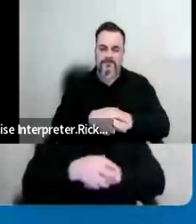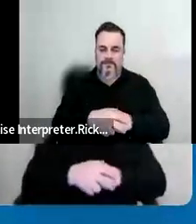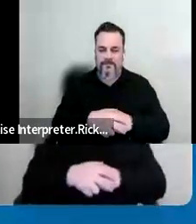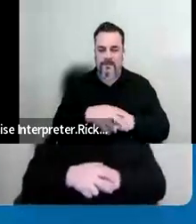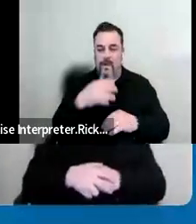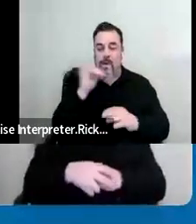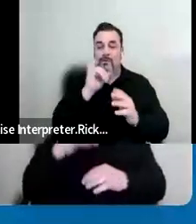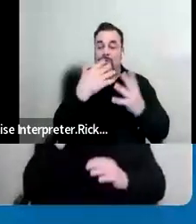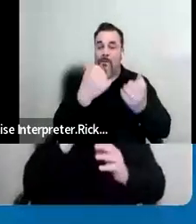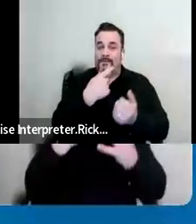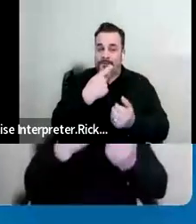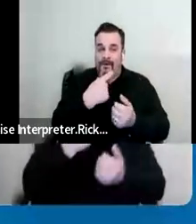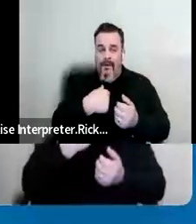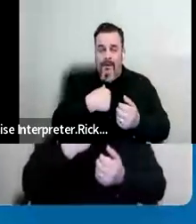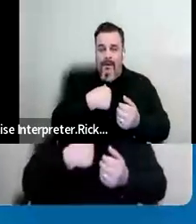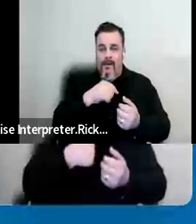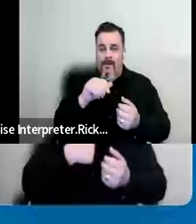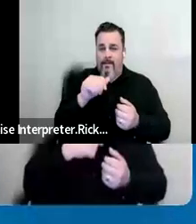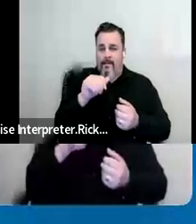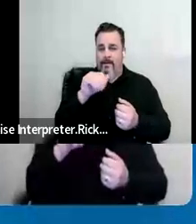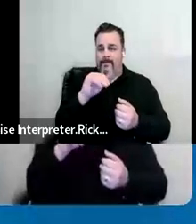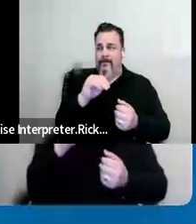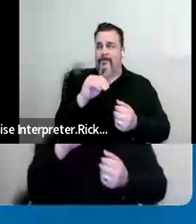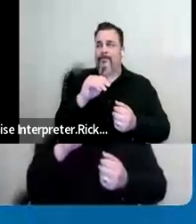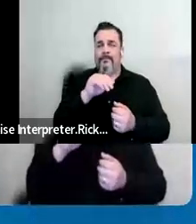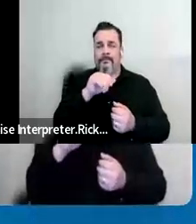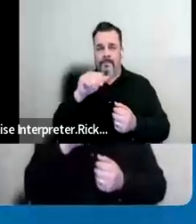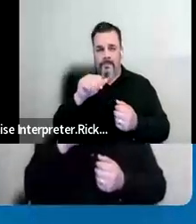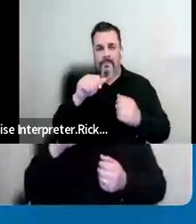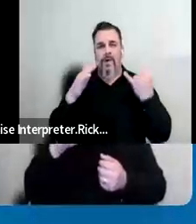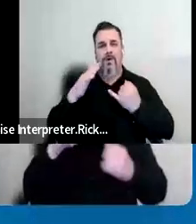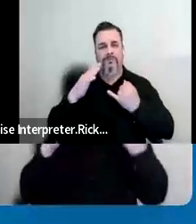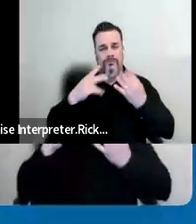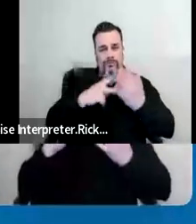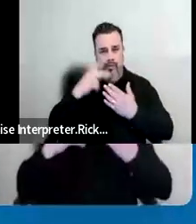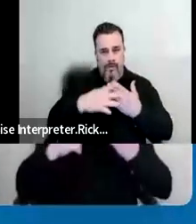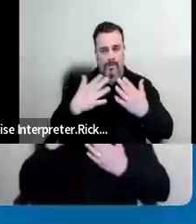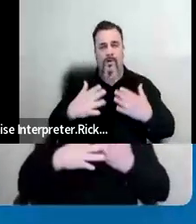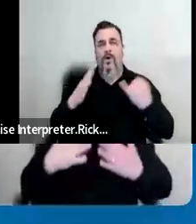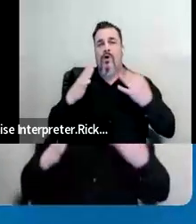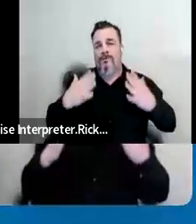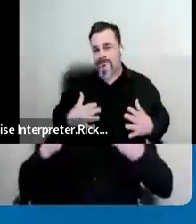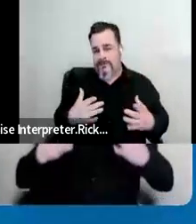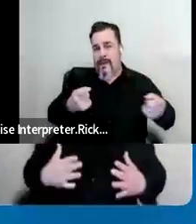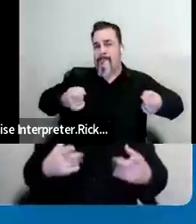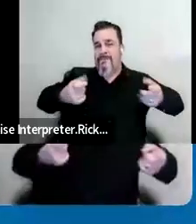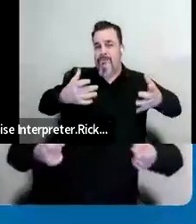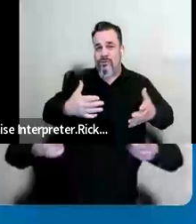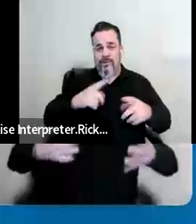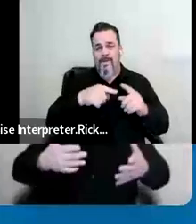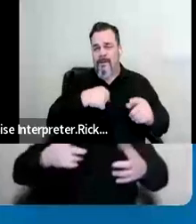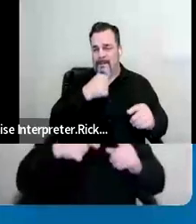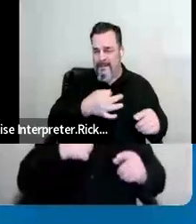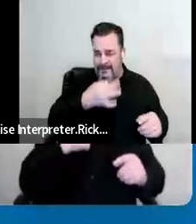I also want to say that I am a arts programmer, an artist, an administrator, but I am not an